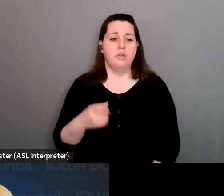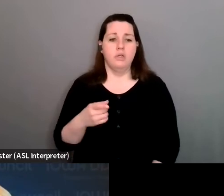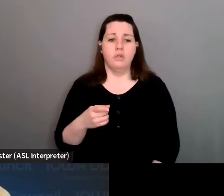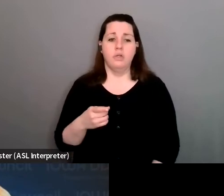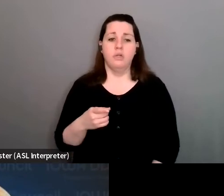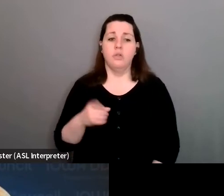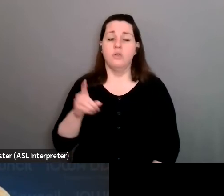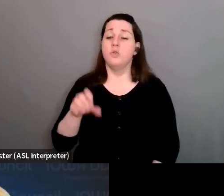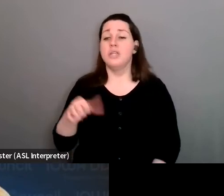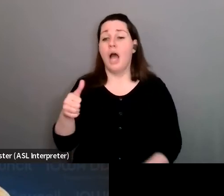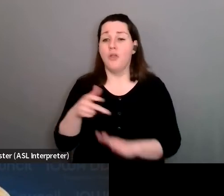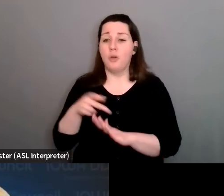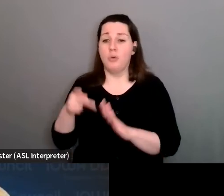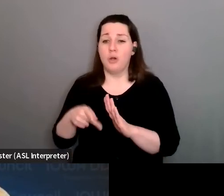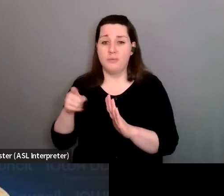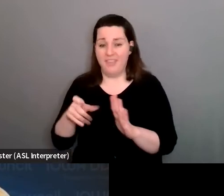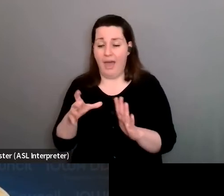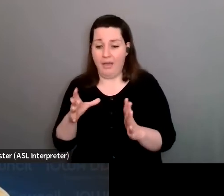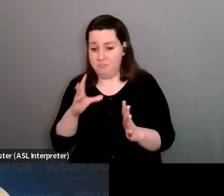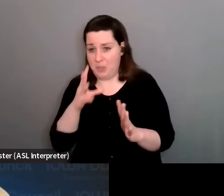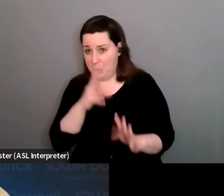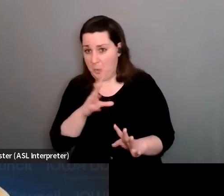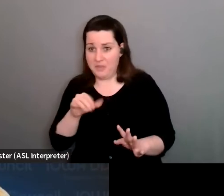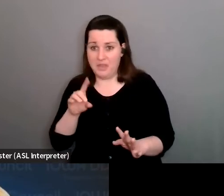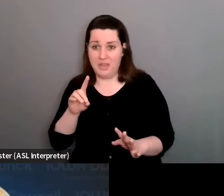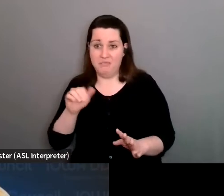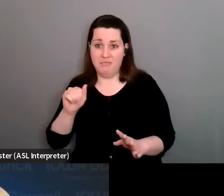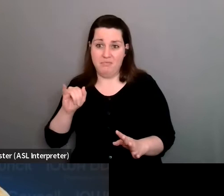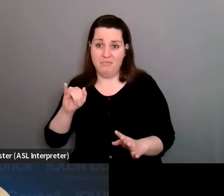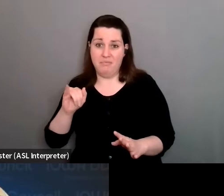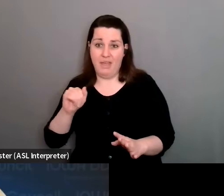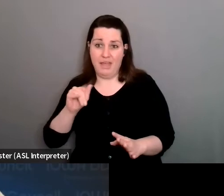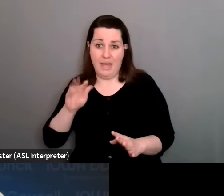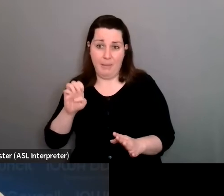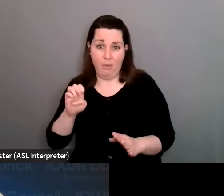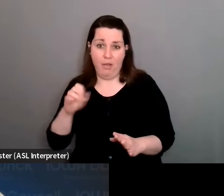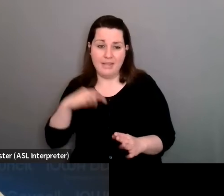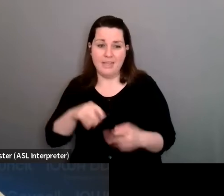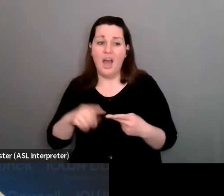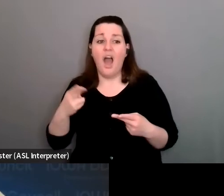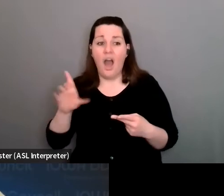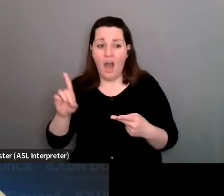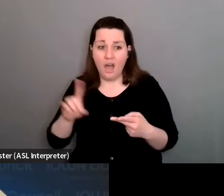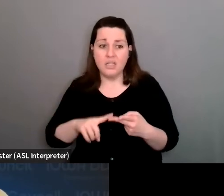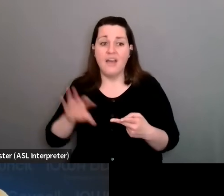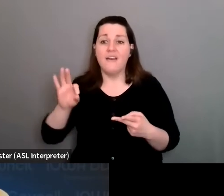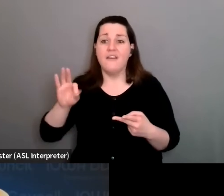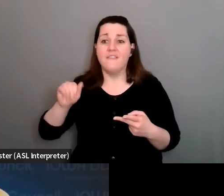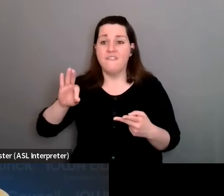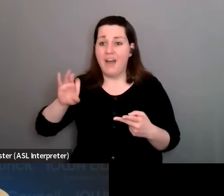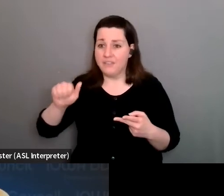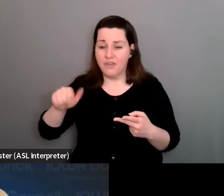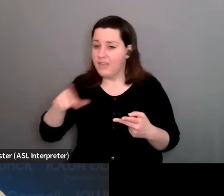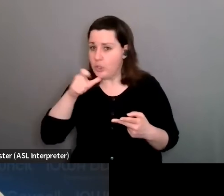disregard ABLE assets, again, it was mentioned in the video, but HUD, The FAFSA does not